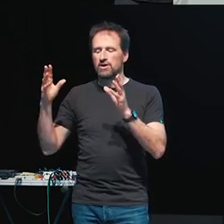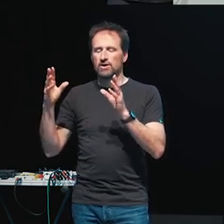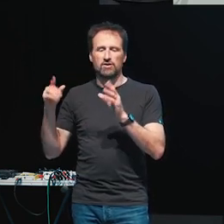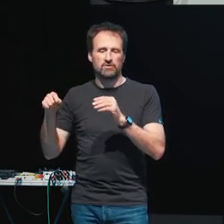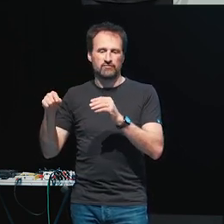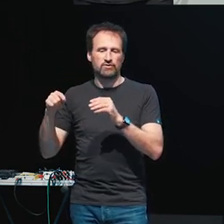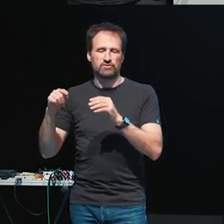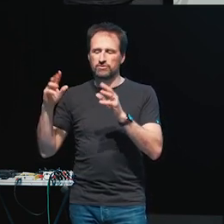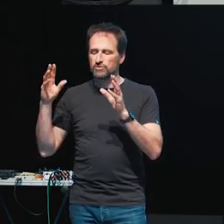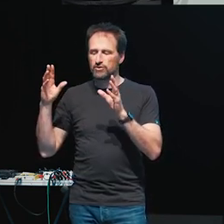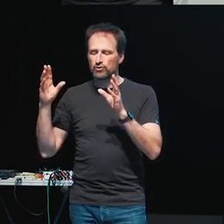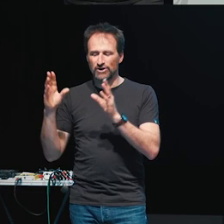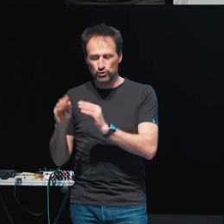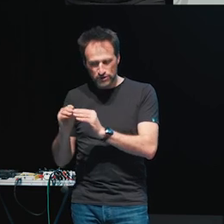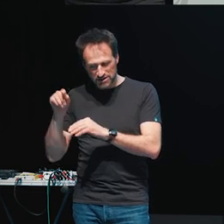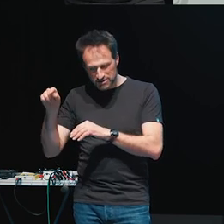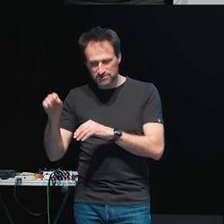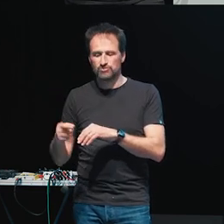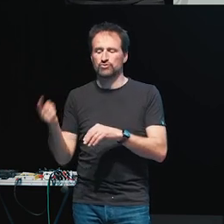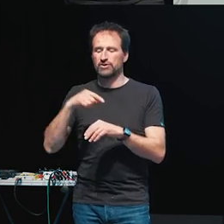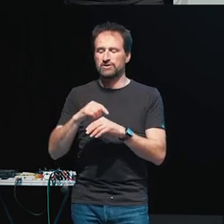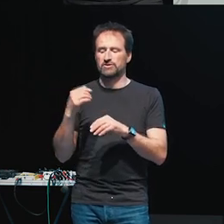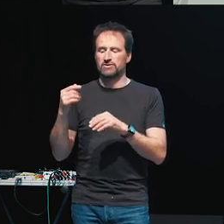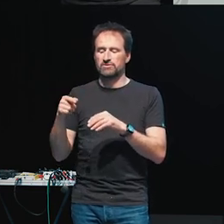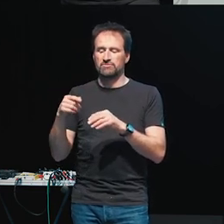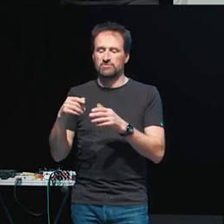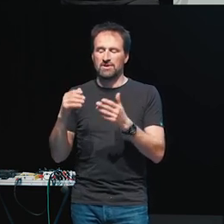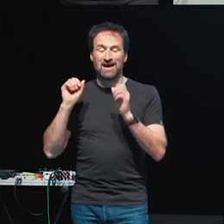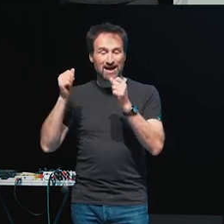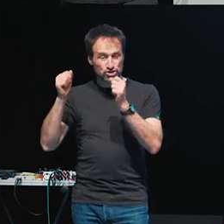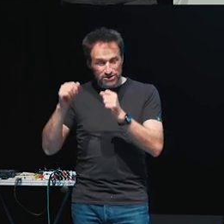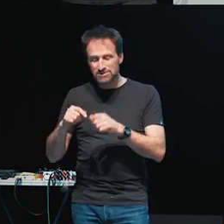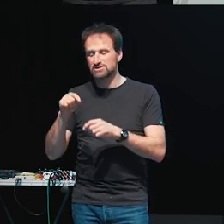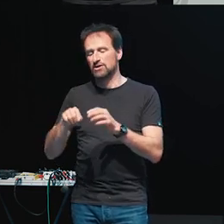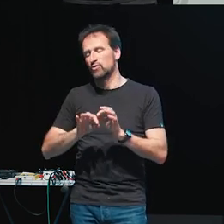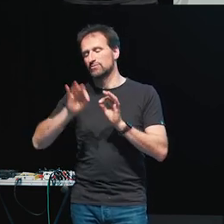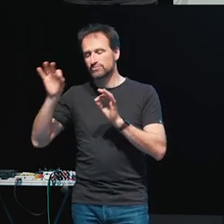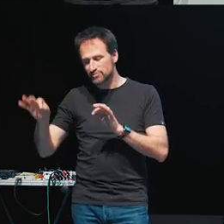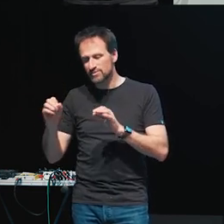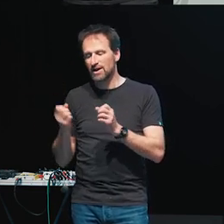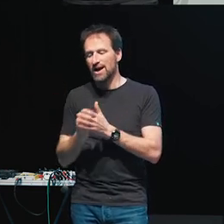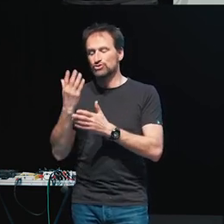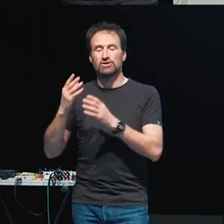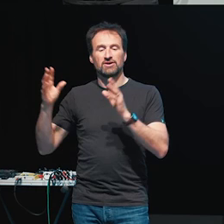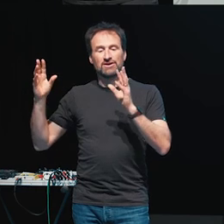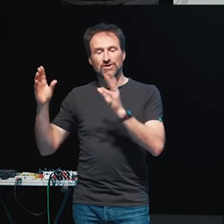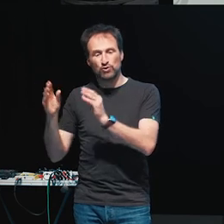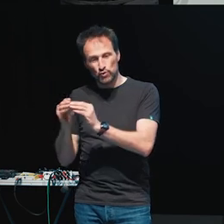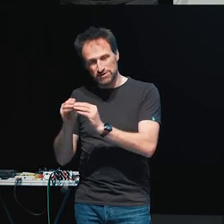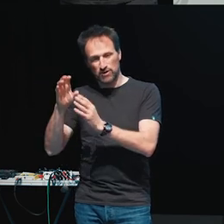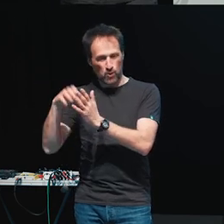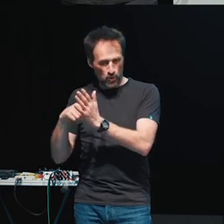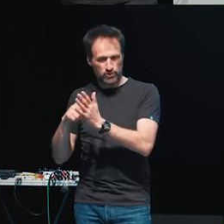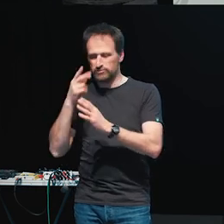actual implementation of your reducer for this node. That's where you will see your actual reducer